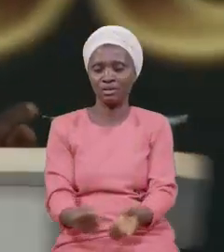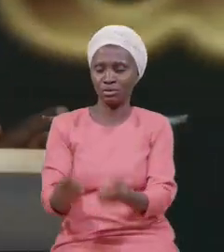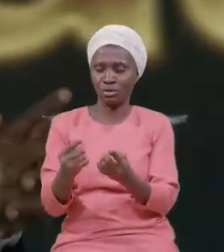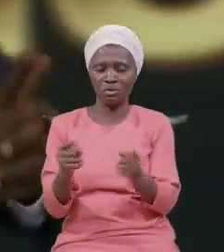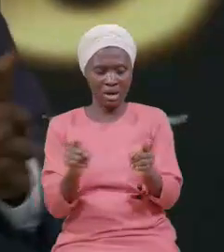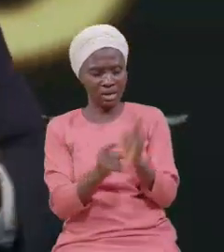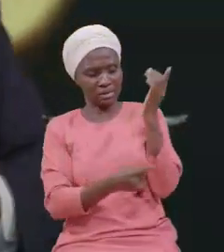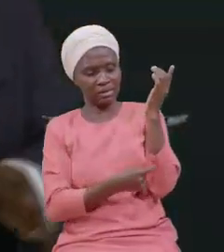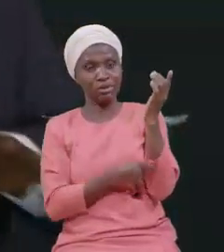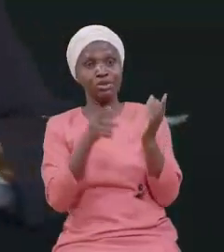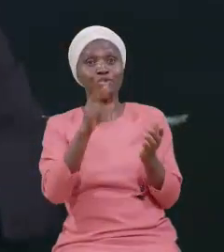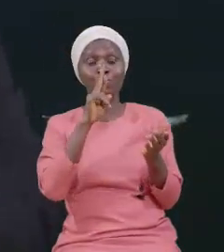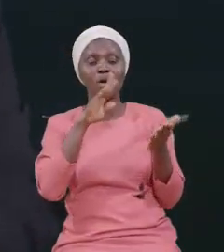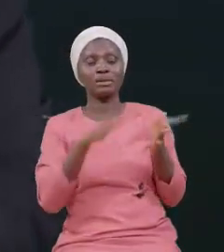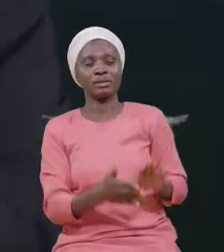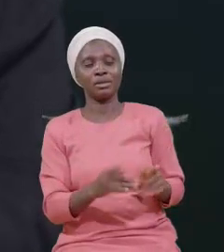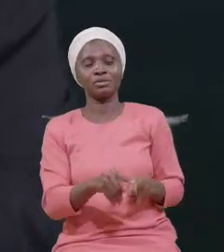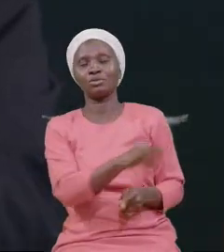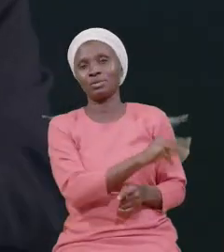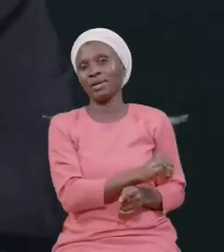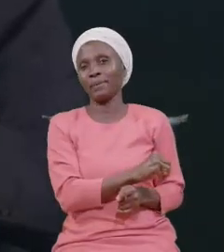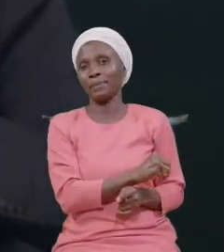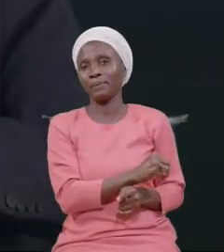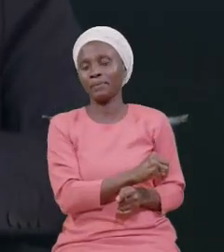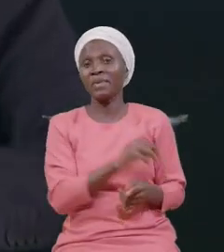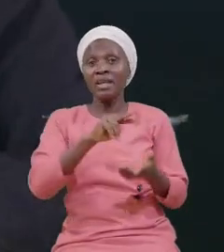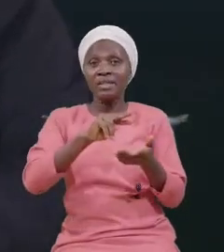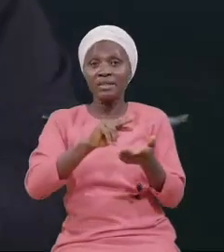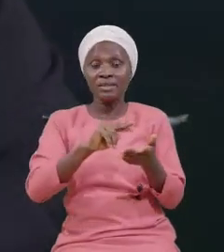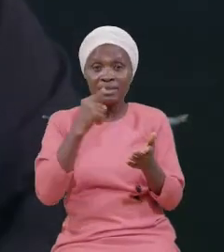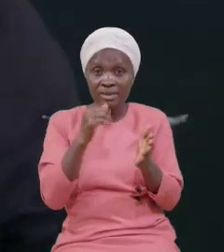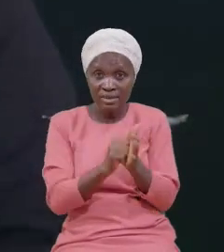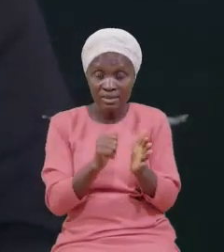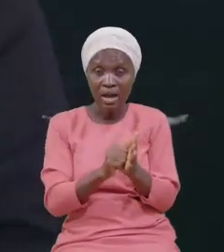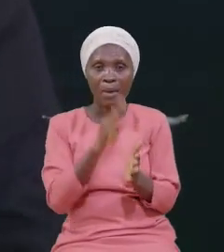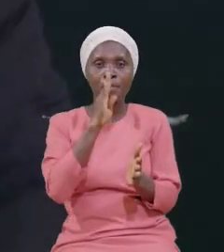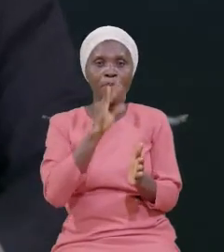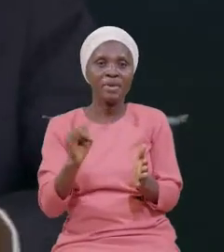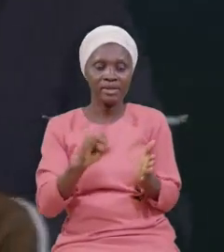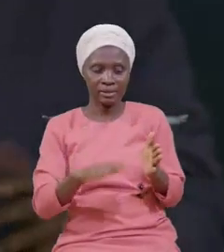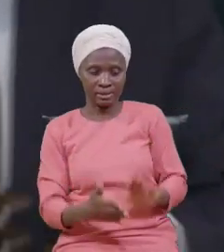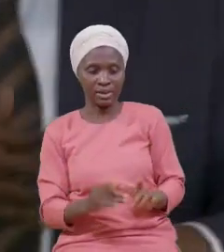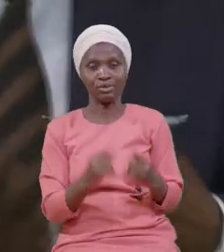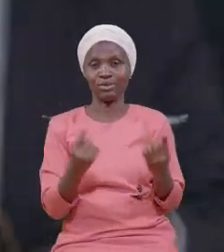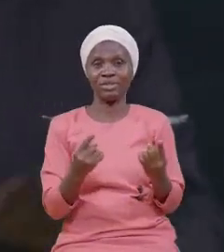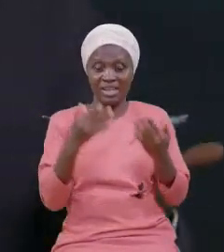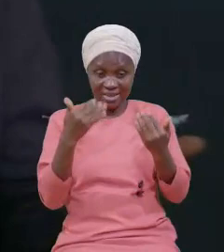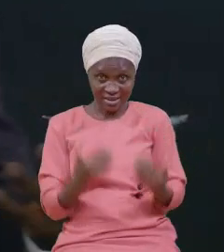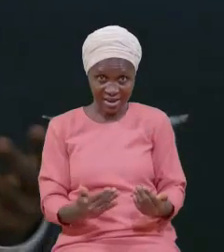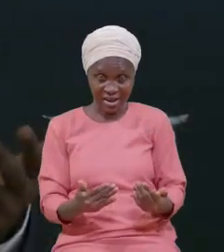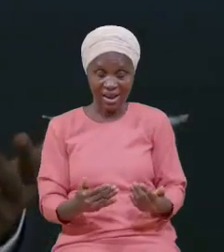dead unto them. It says, being dead to sin, should live unto righteousness, by